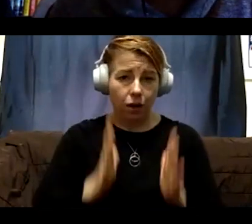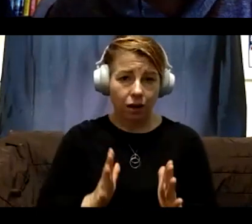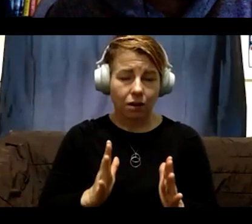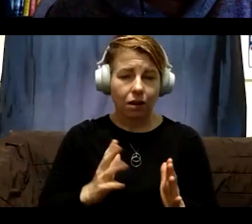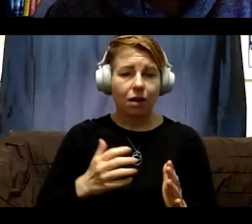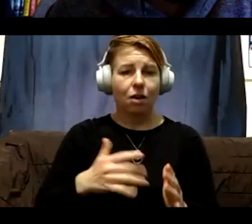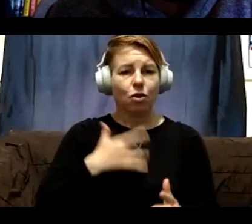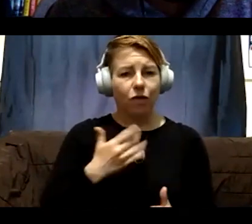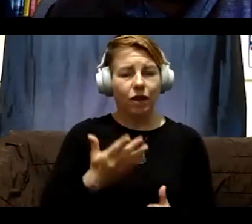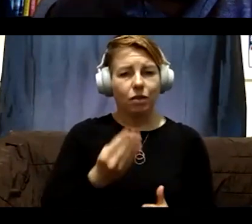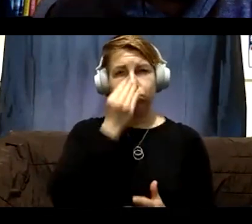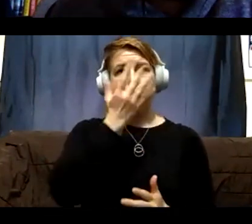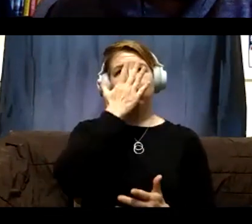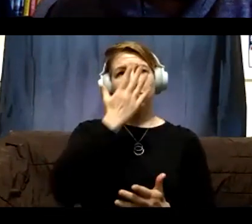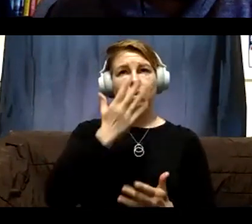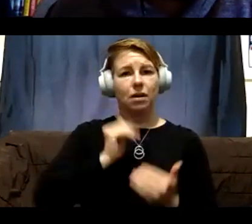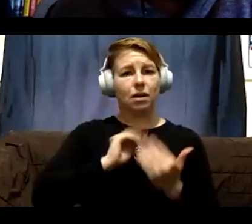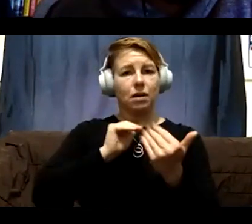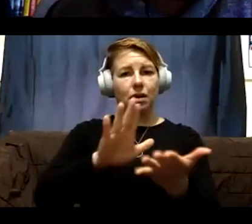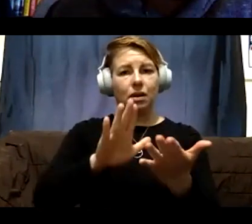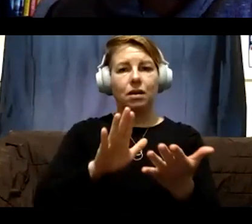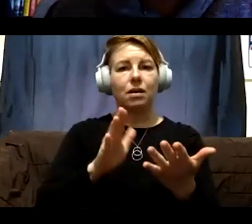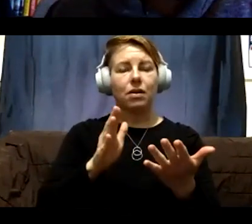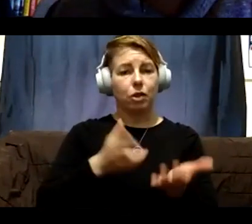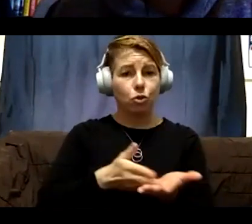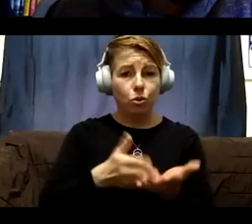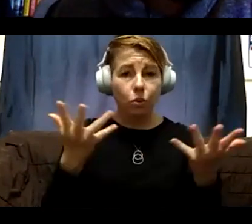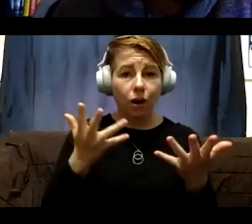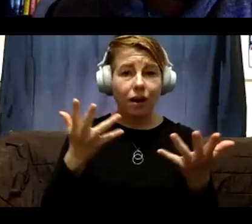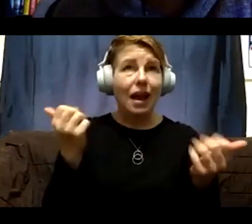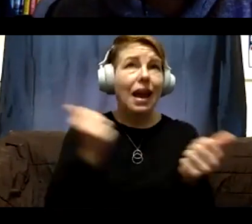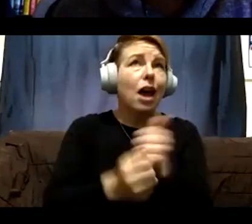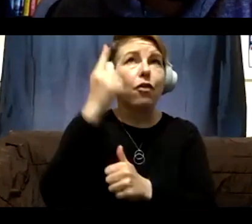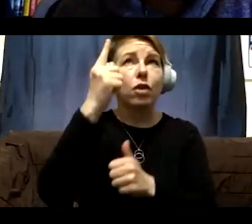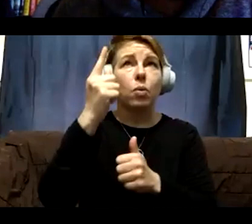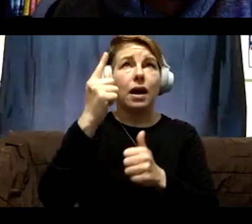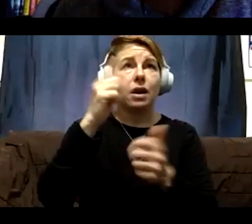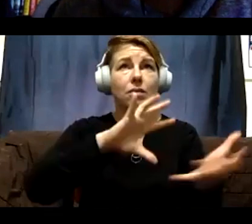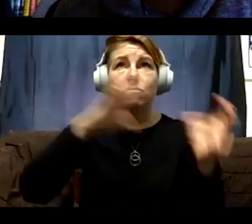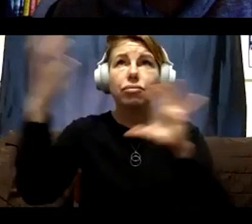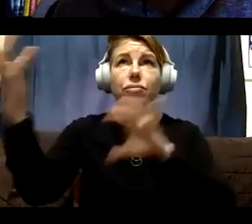that everywhere contains peril, and that there is always immediate cause for mourning.